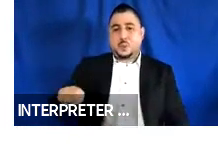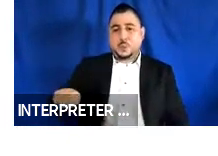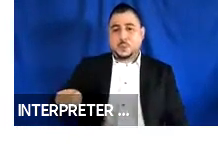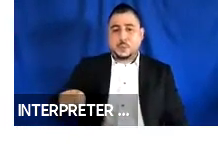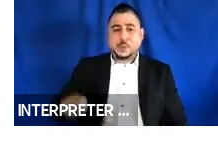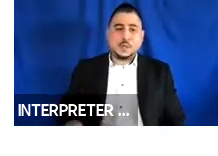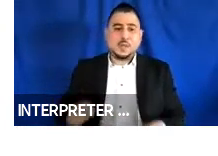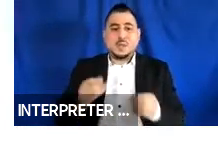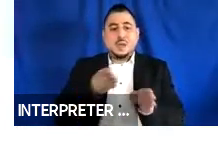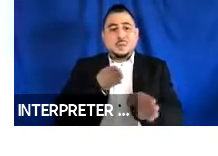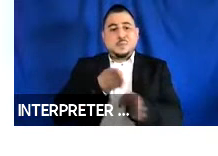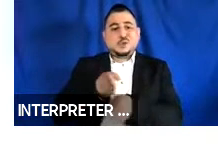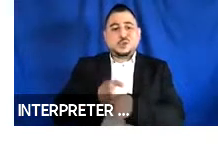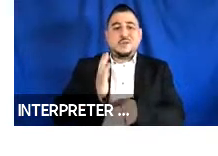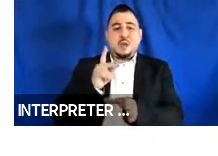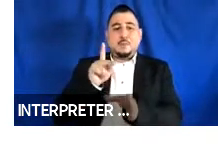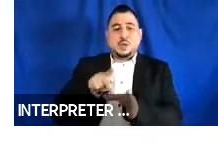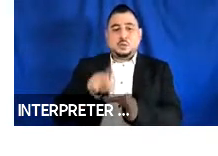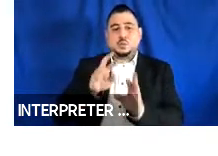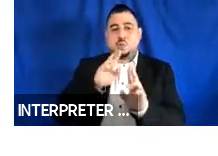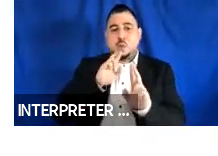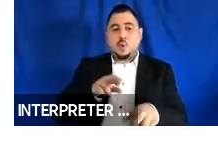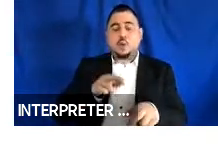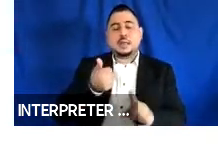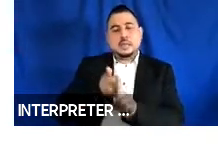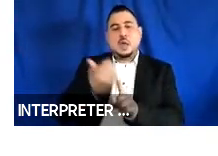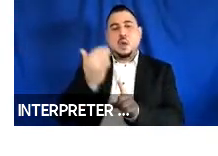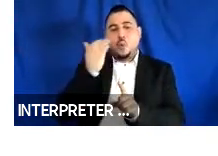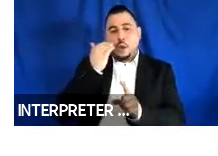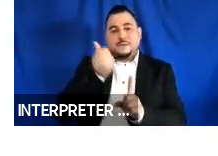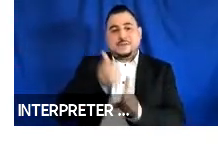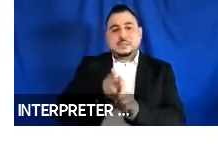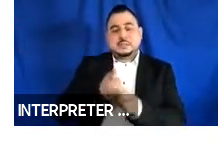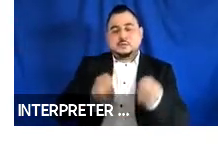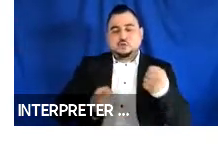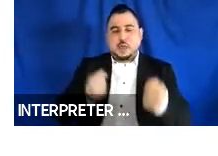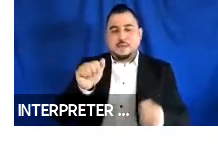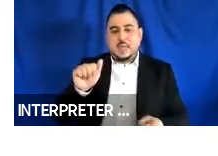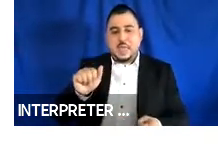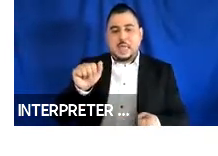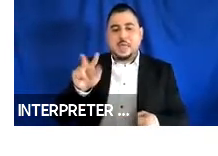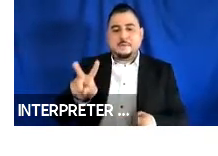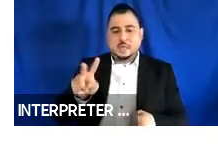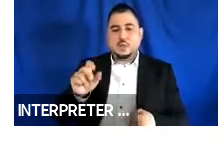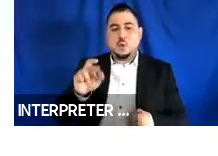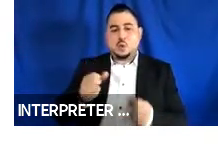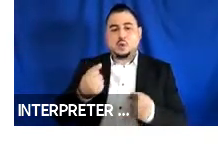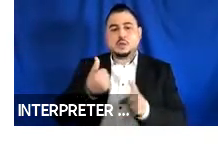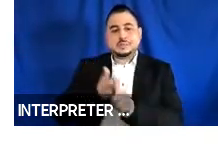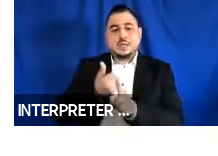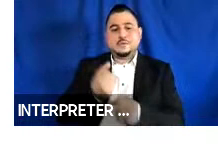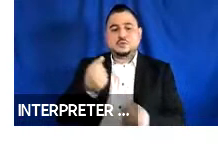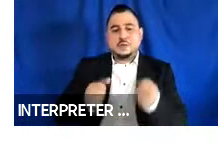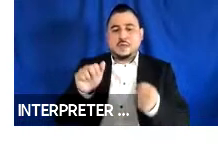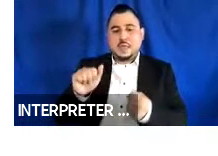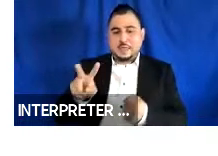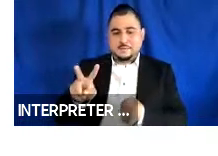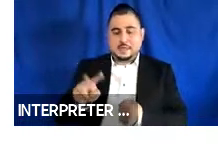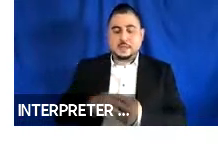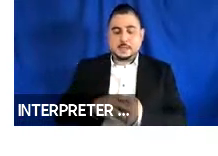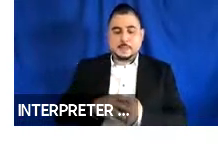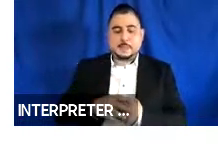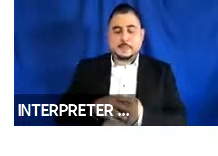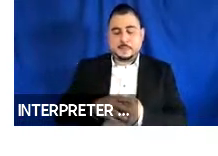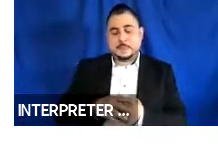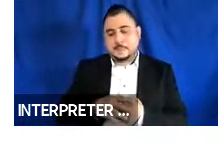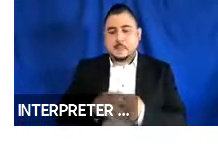The majority of our participants reported being aware of self-driving AV or self-driving autonomous vehicles, or AV.